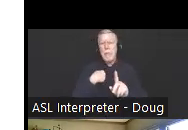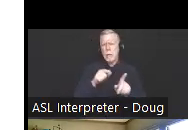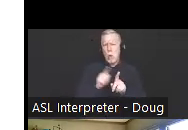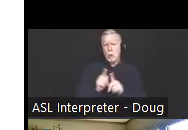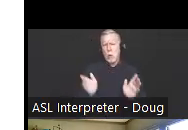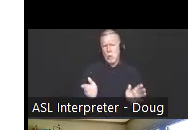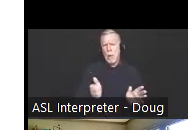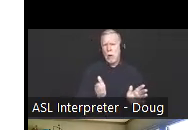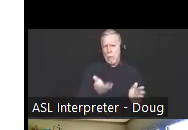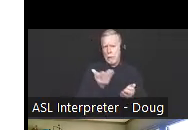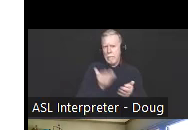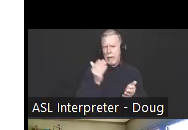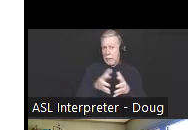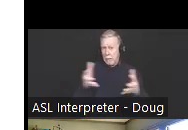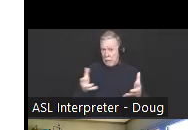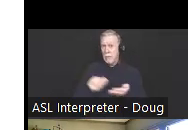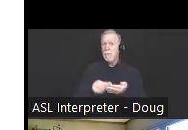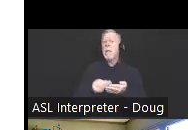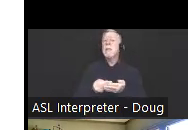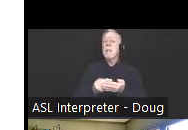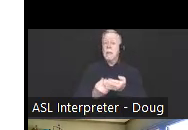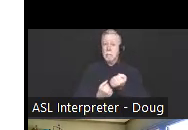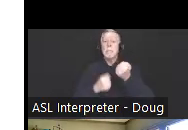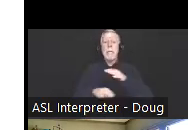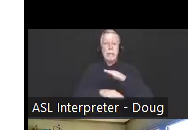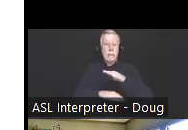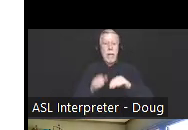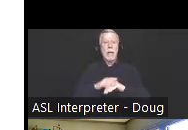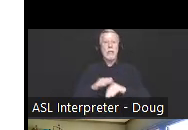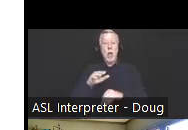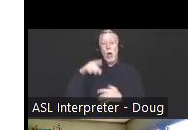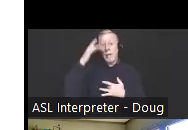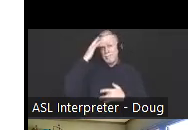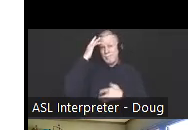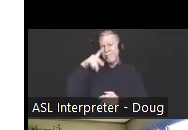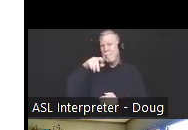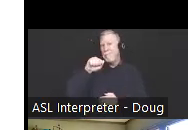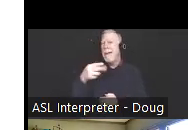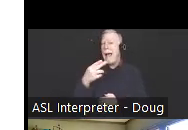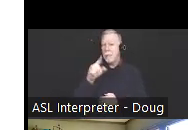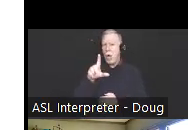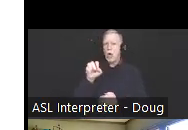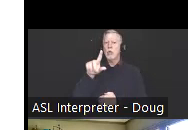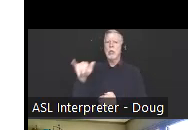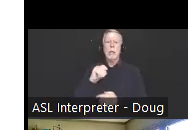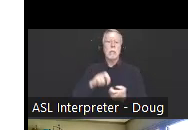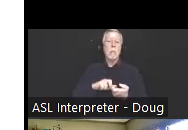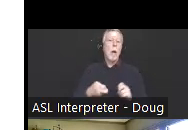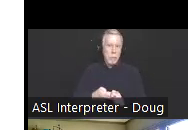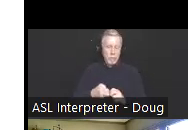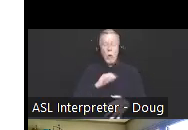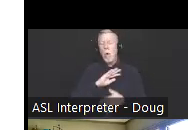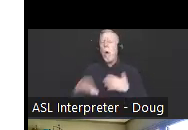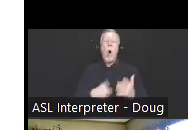that much funding is based on pathology and problems. So all of that conspires to have